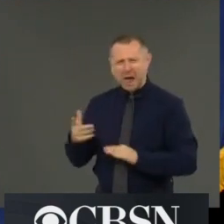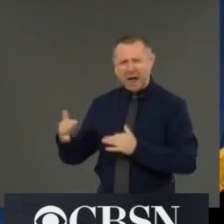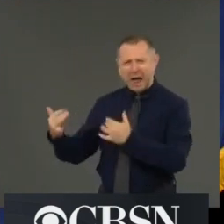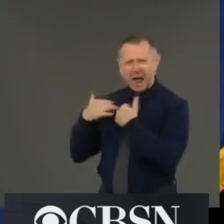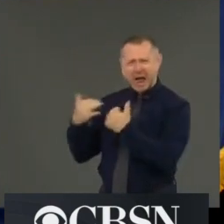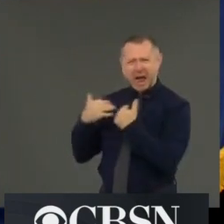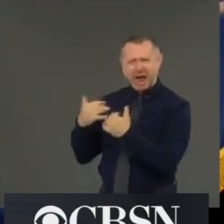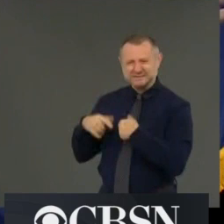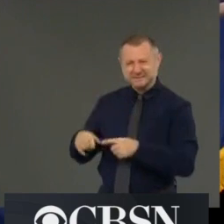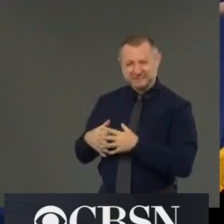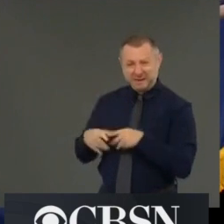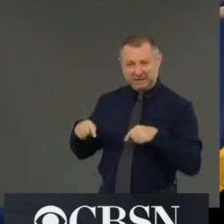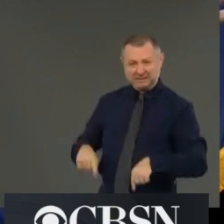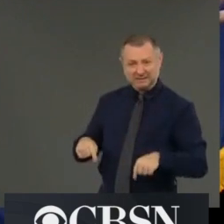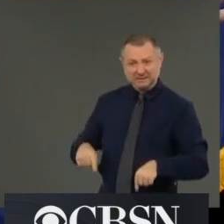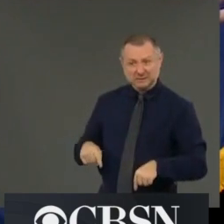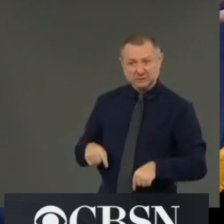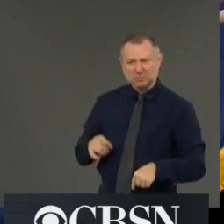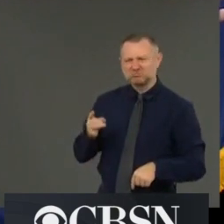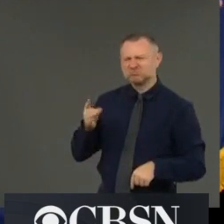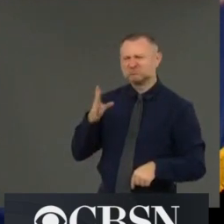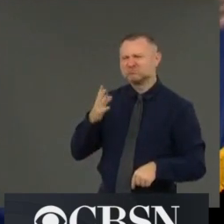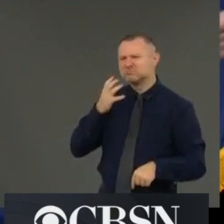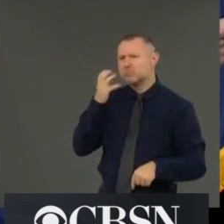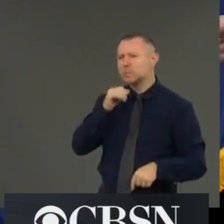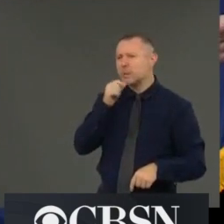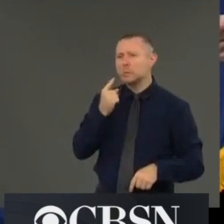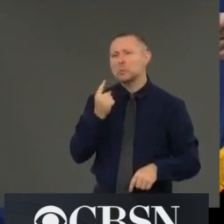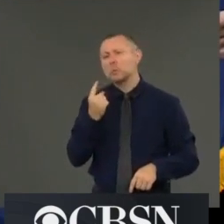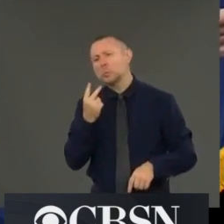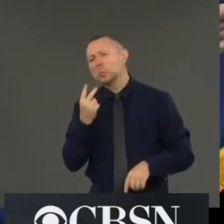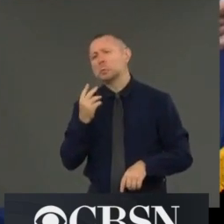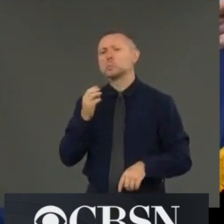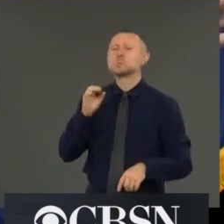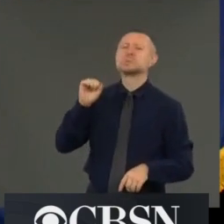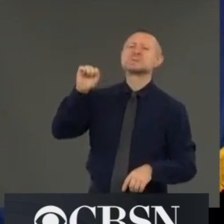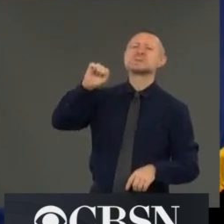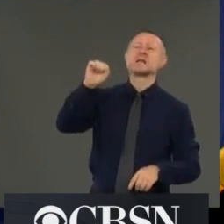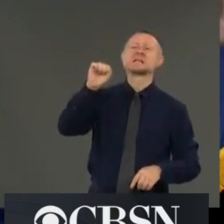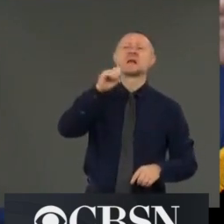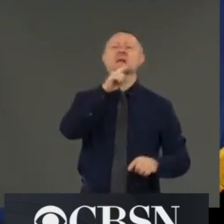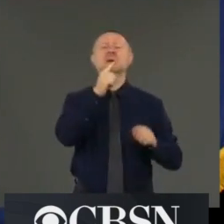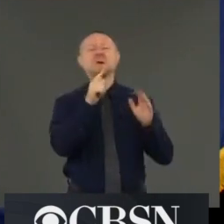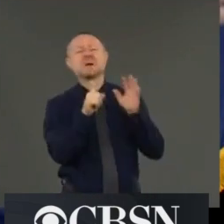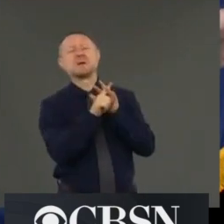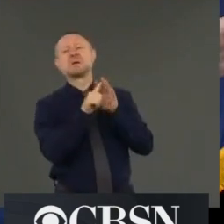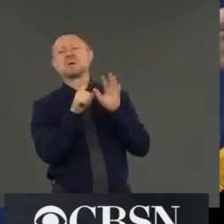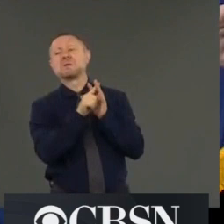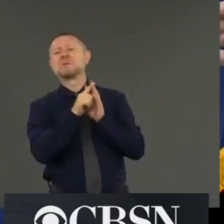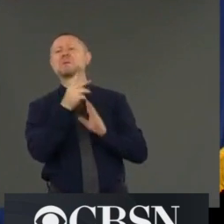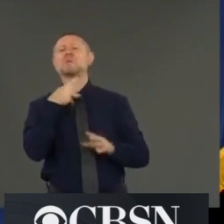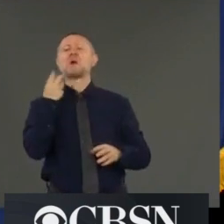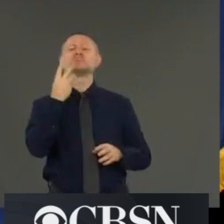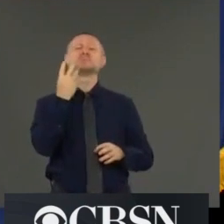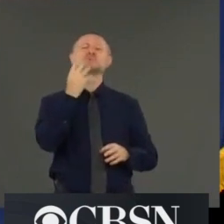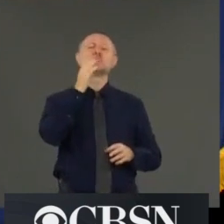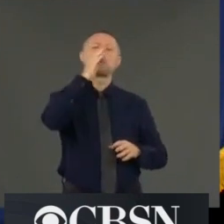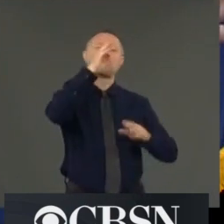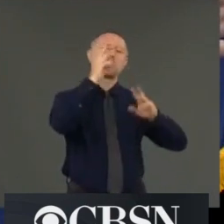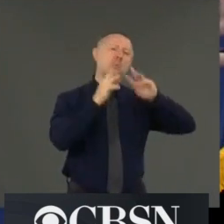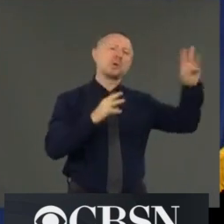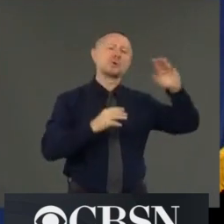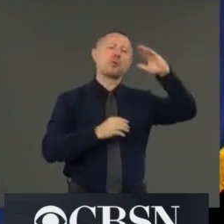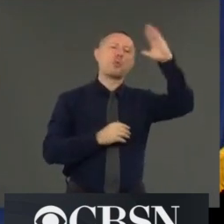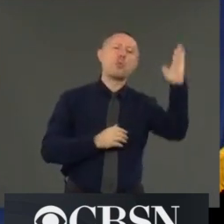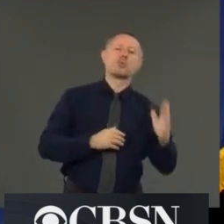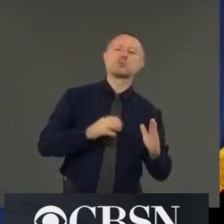time. Not just a couple of cases in Seattle, a little bit on the West Coast, flights from China, from the